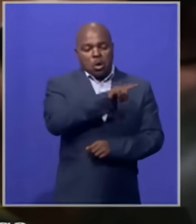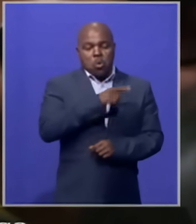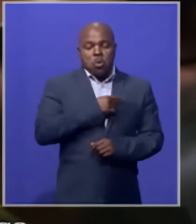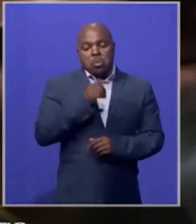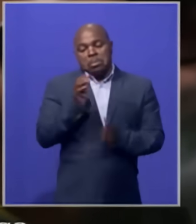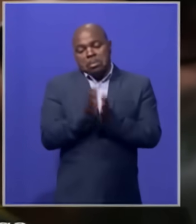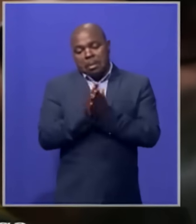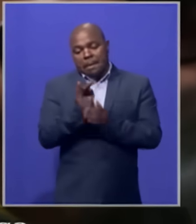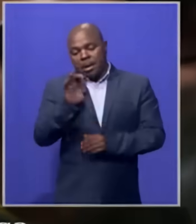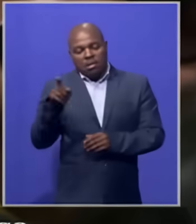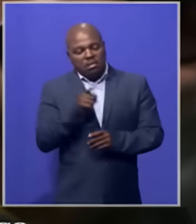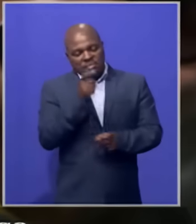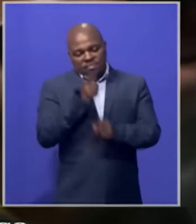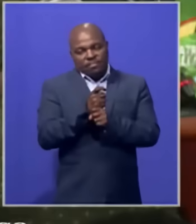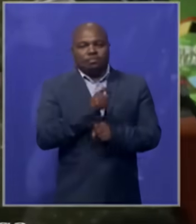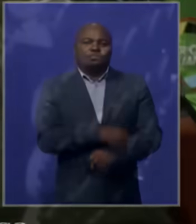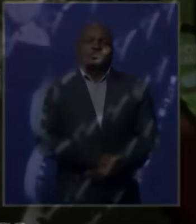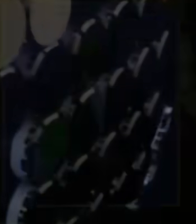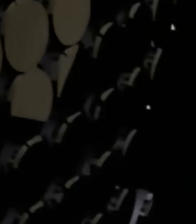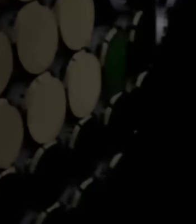peila.